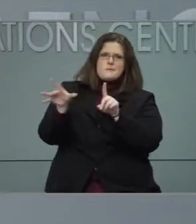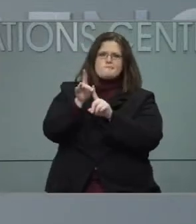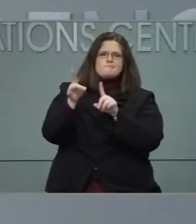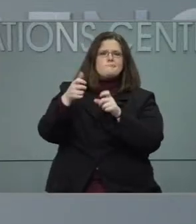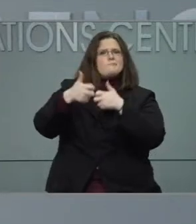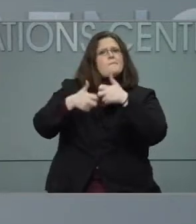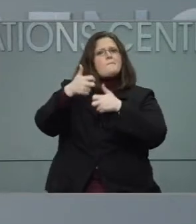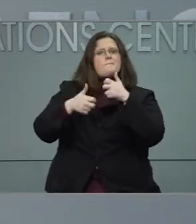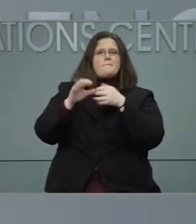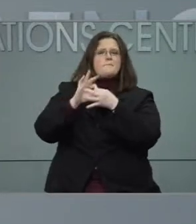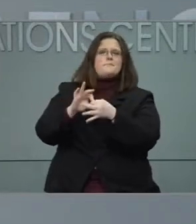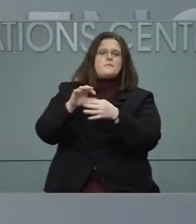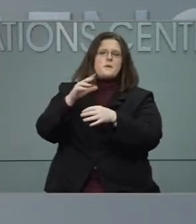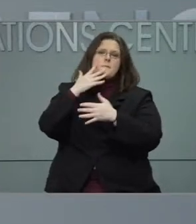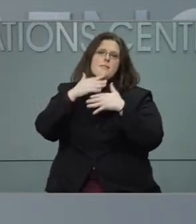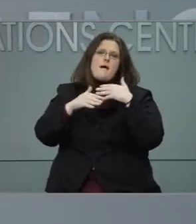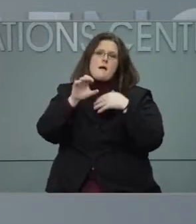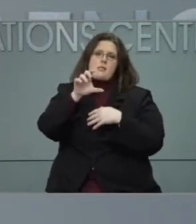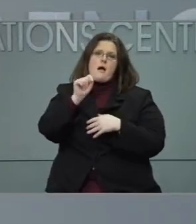to